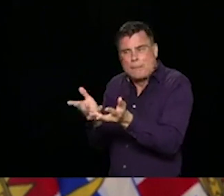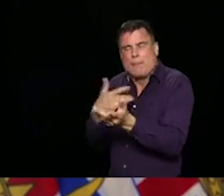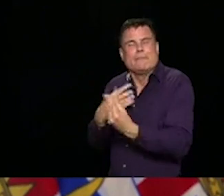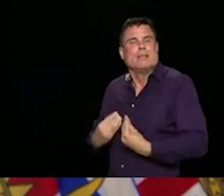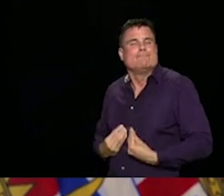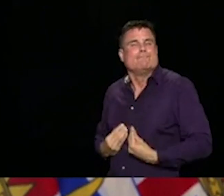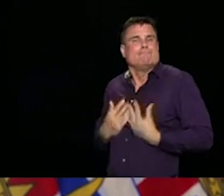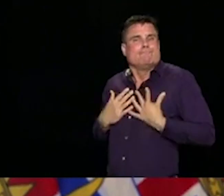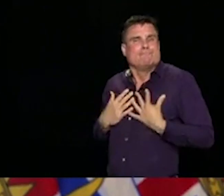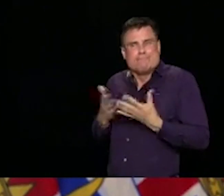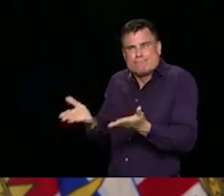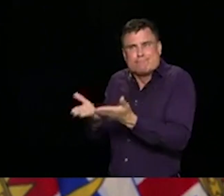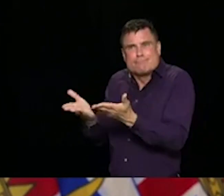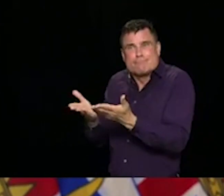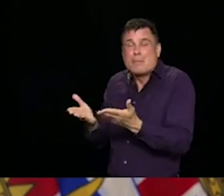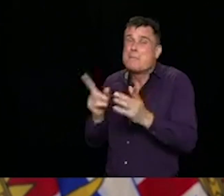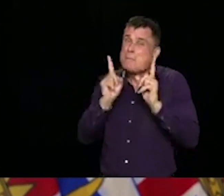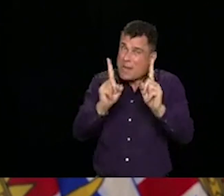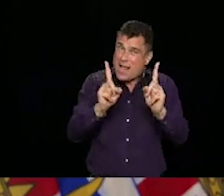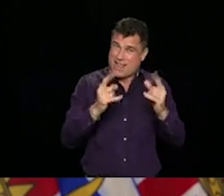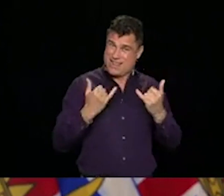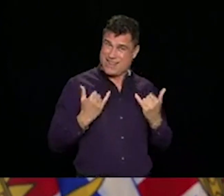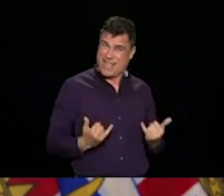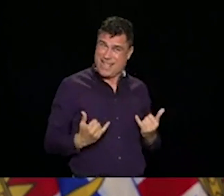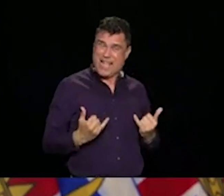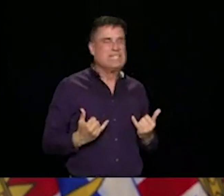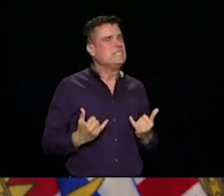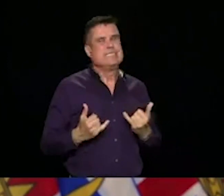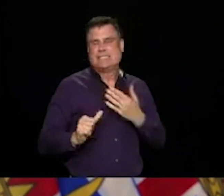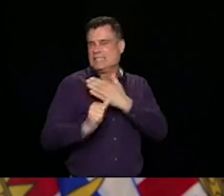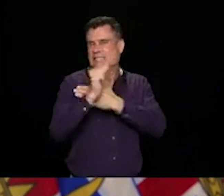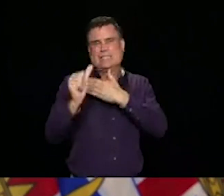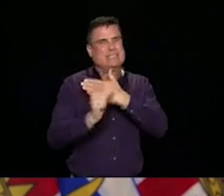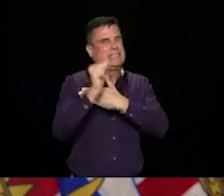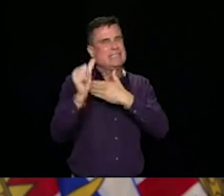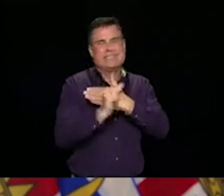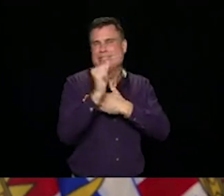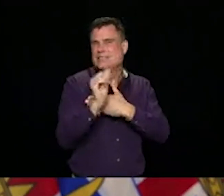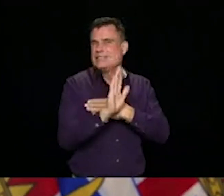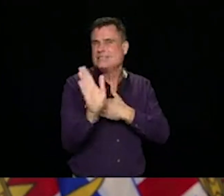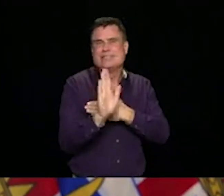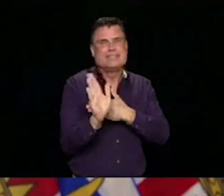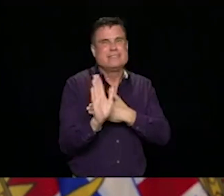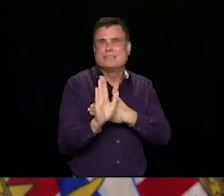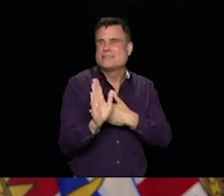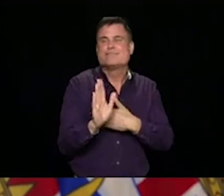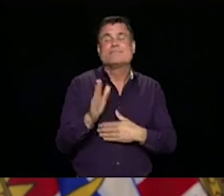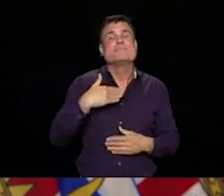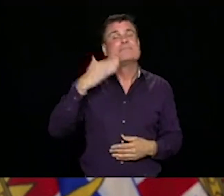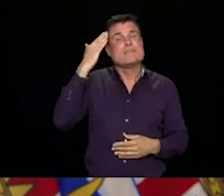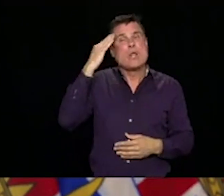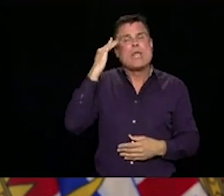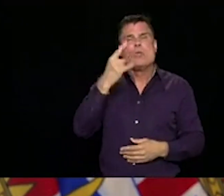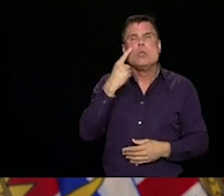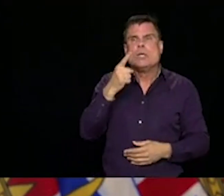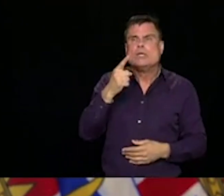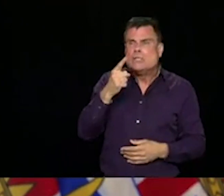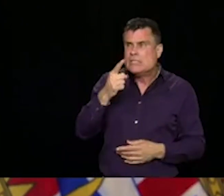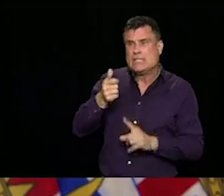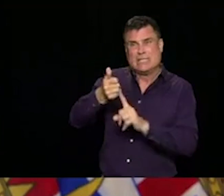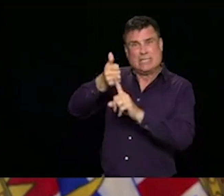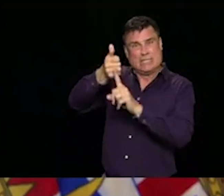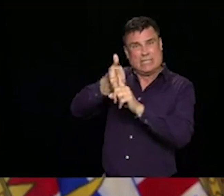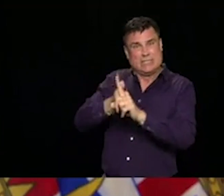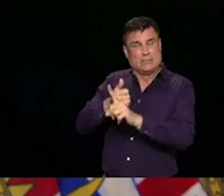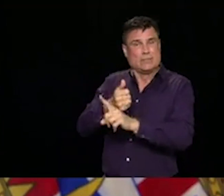it's still quite dangerous, and everybody has their one, but that whole community can be at risk. And many of us who